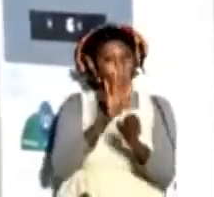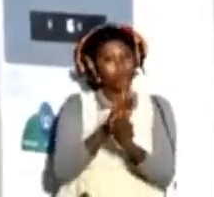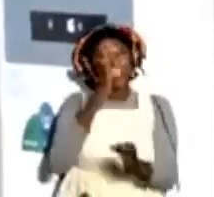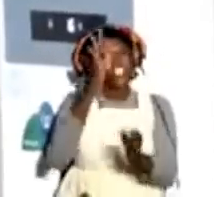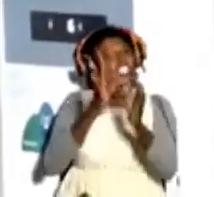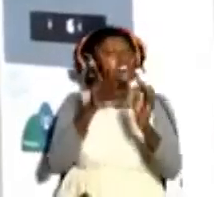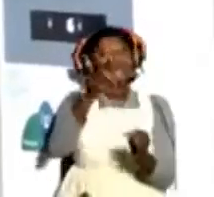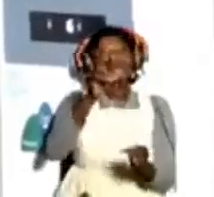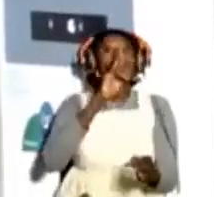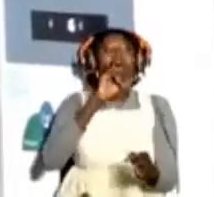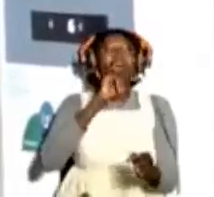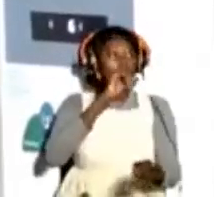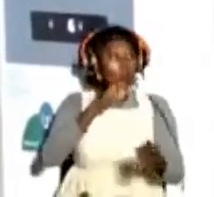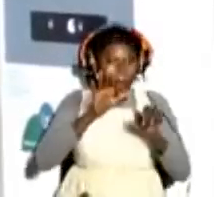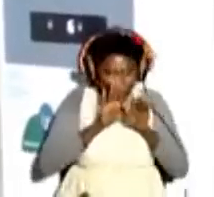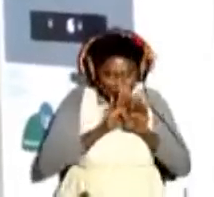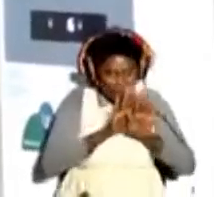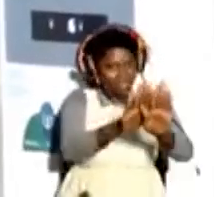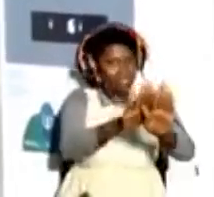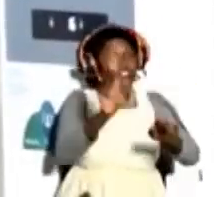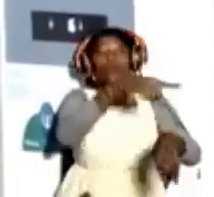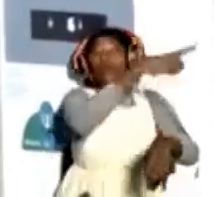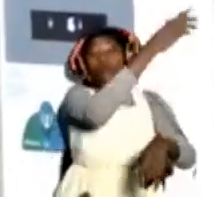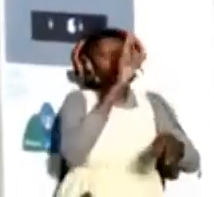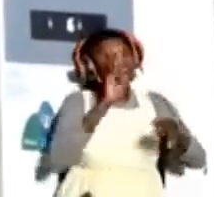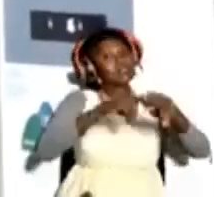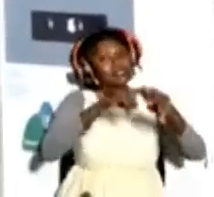If you are not pressing on, go and sit down.